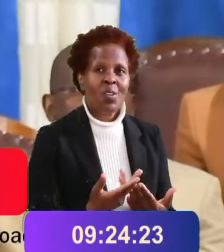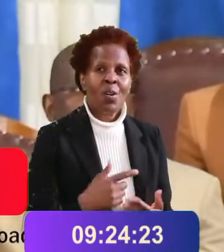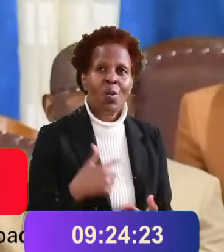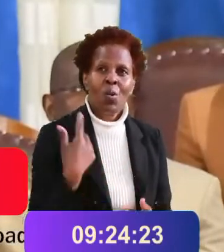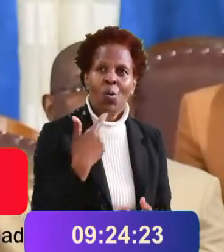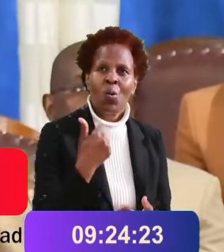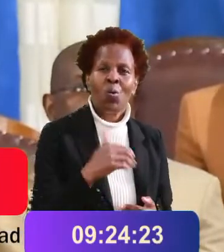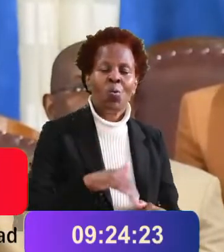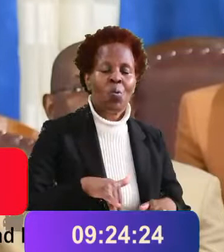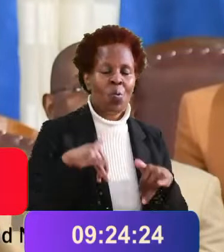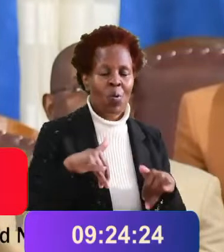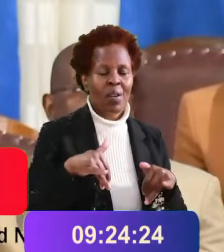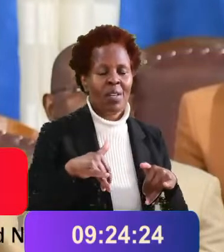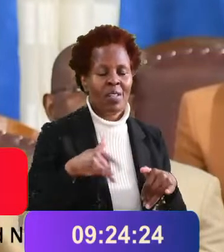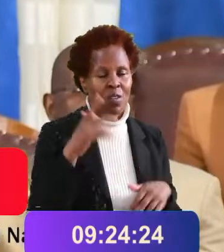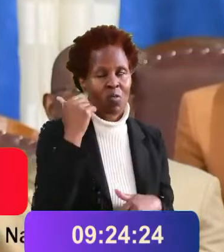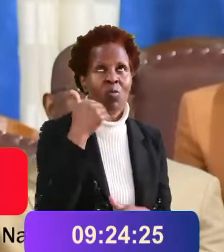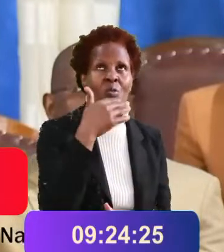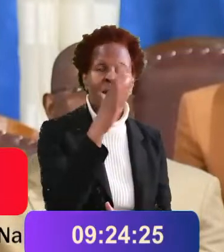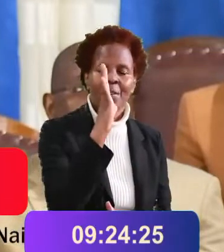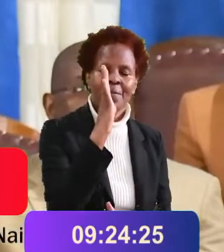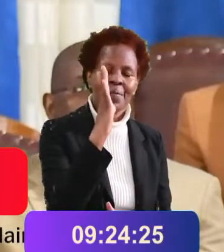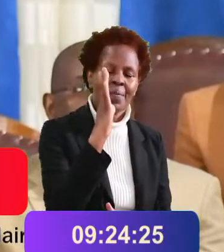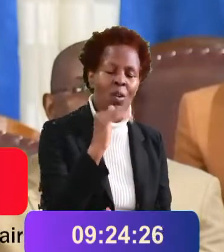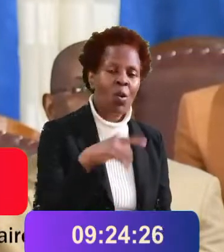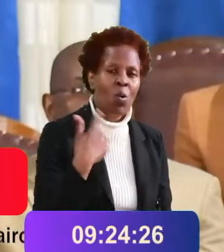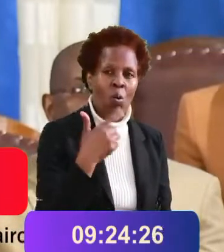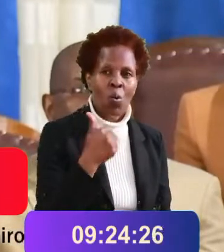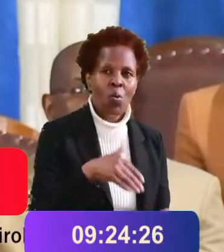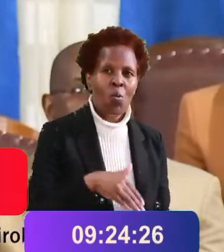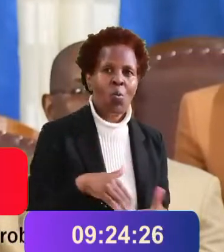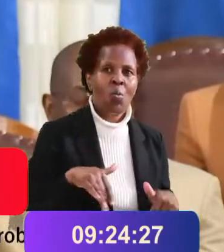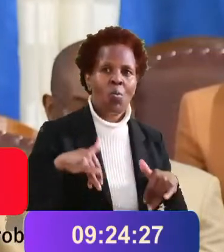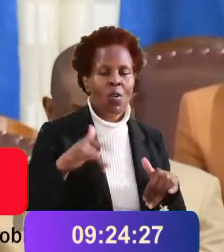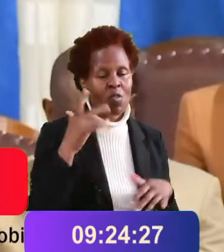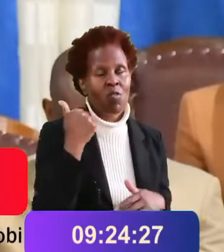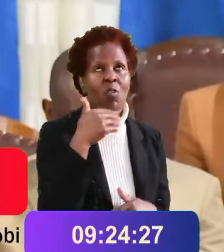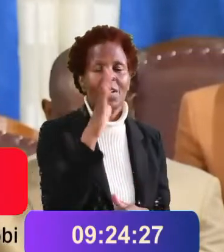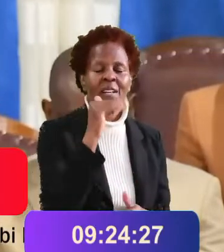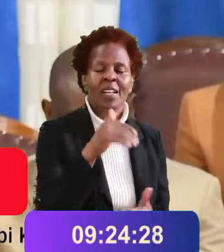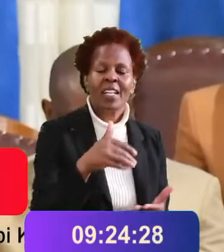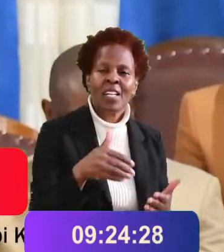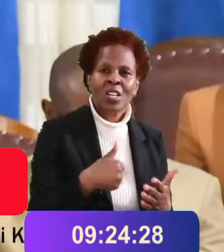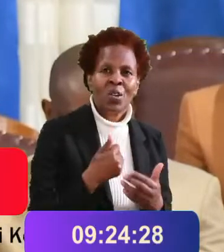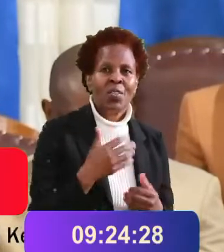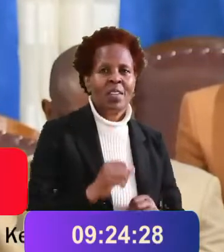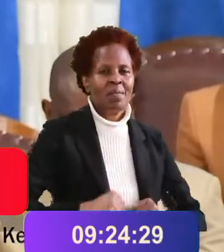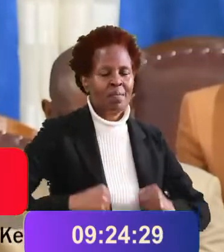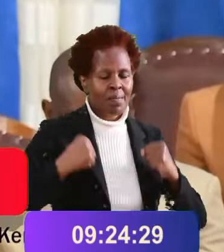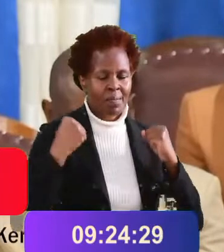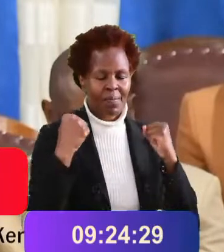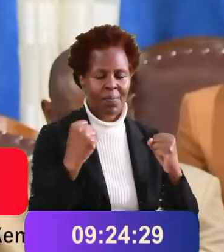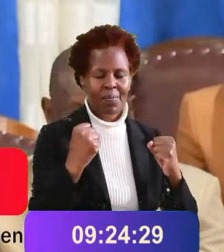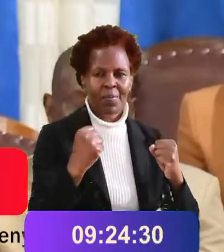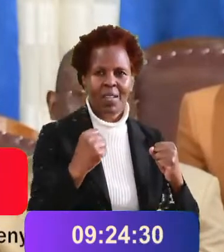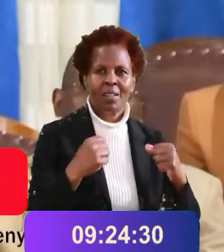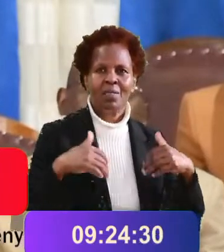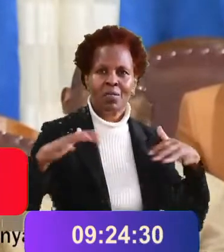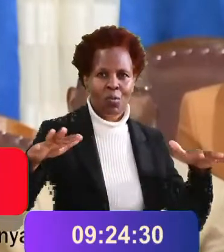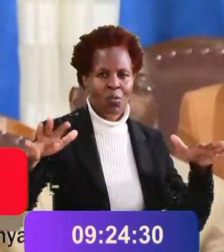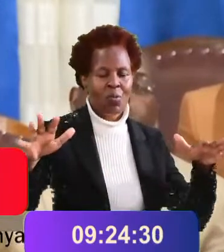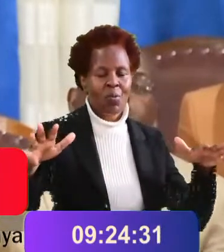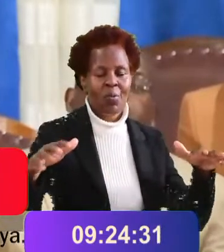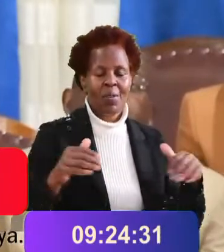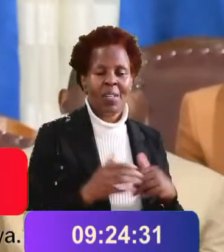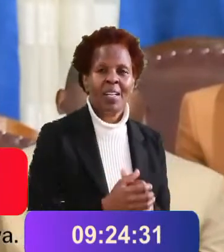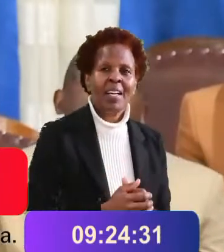whose wait is for me, those who wait for me, shall renew their strength. They shall mount with wings like eagles.